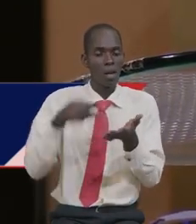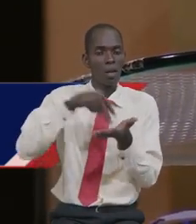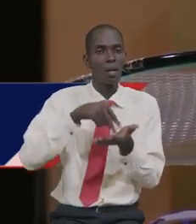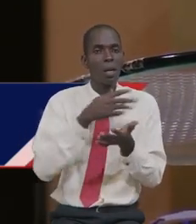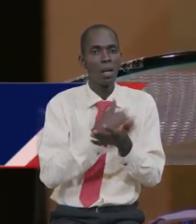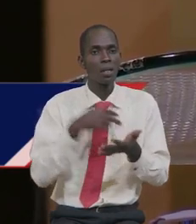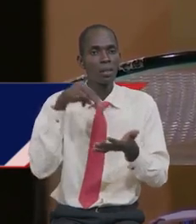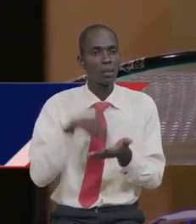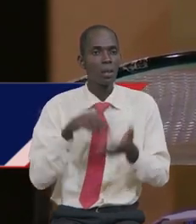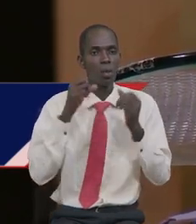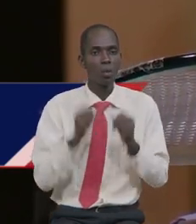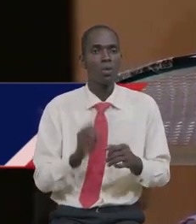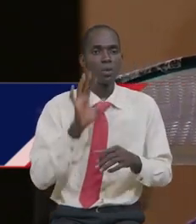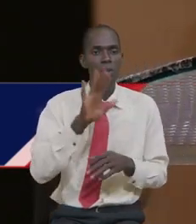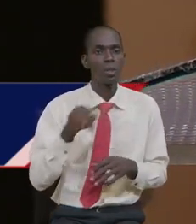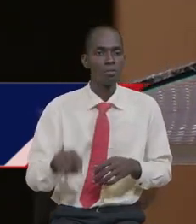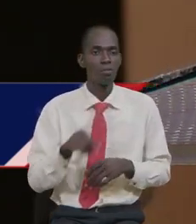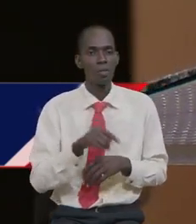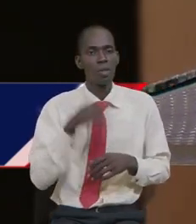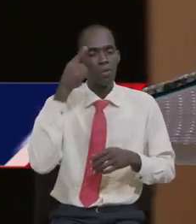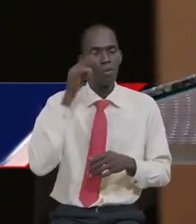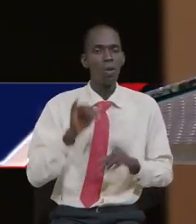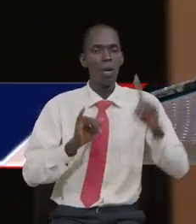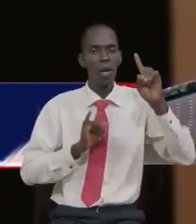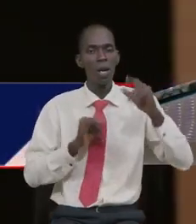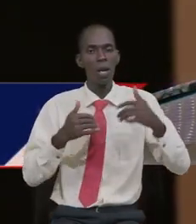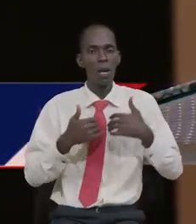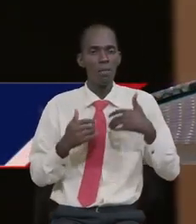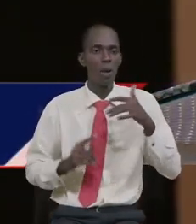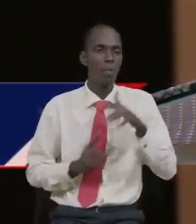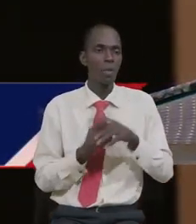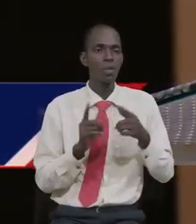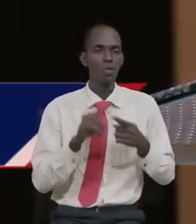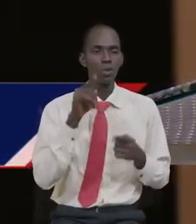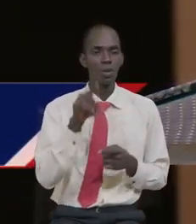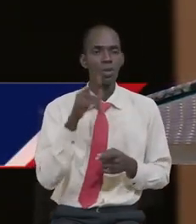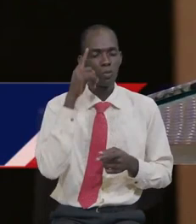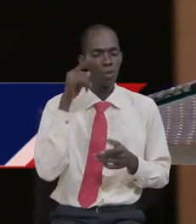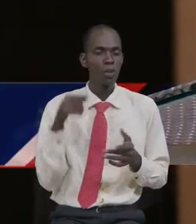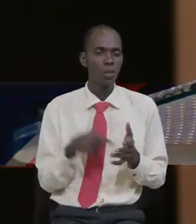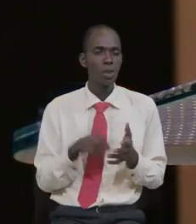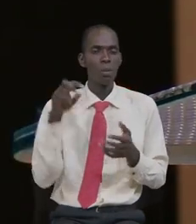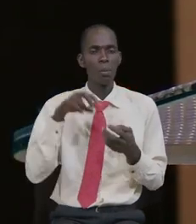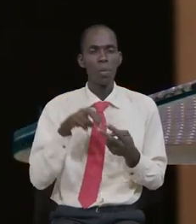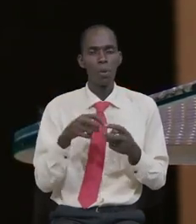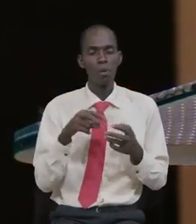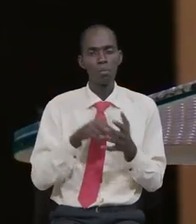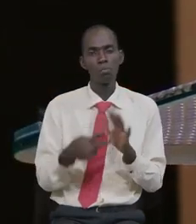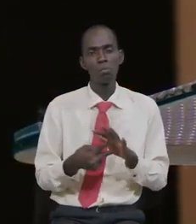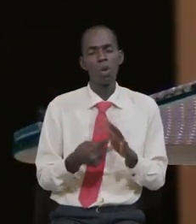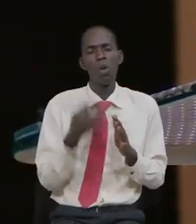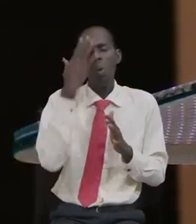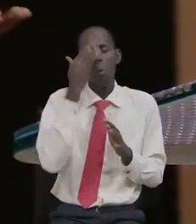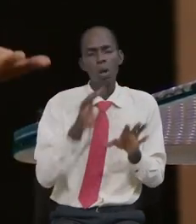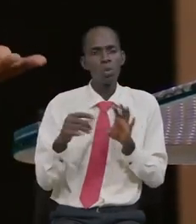feet, for I have appeared unto thee for this purpose. Why do we have